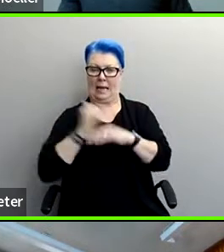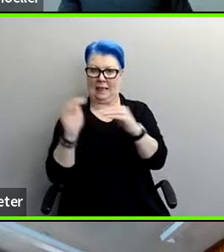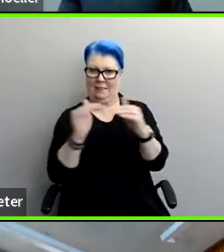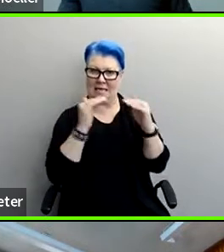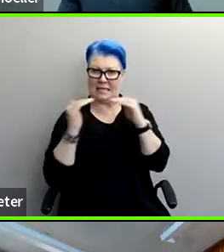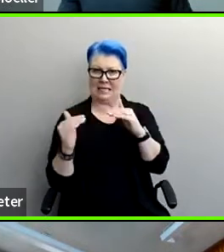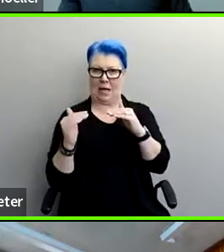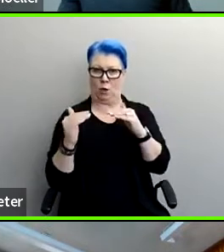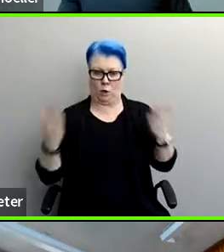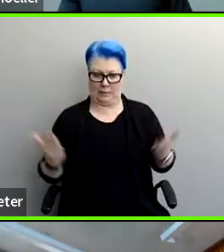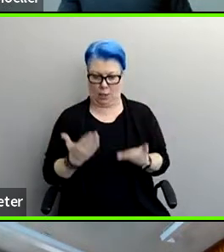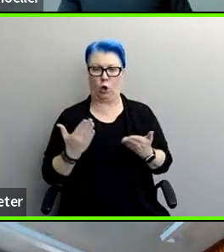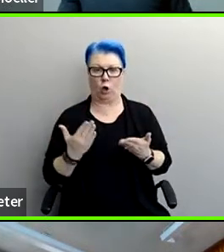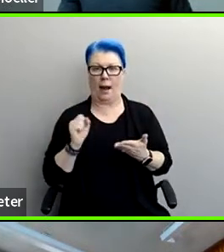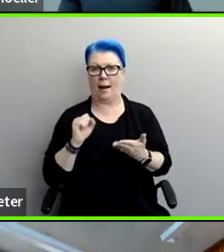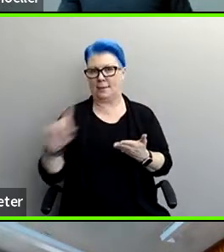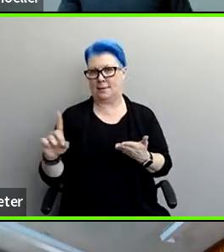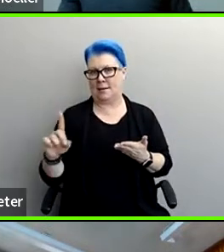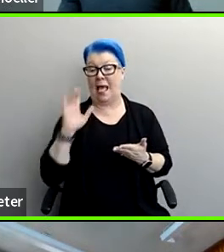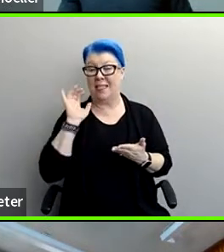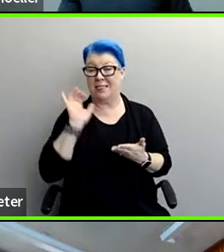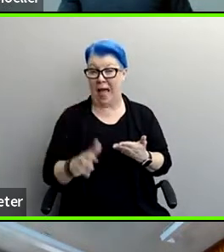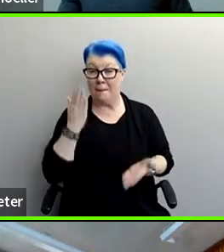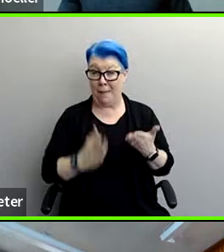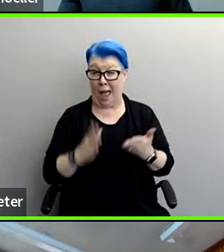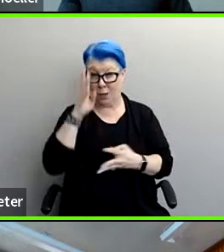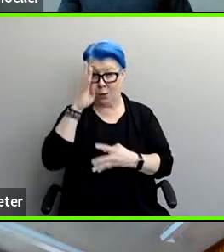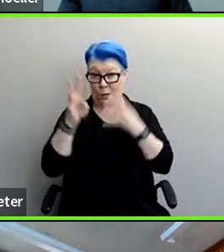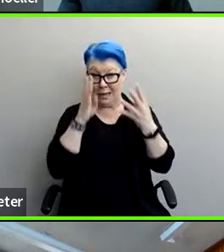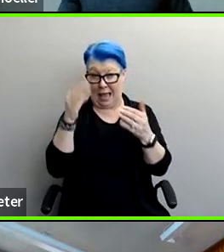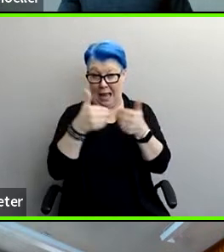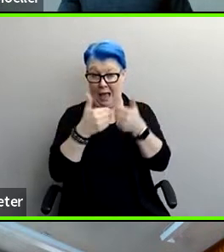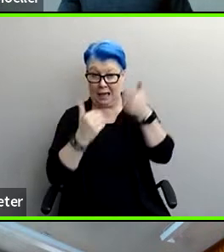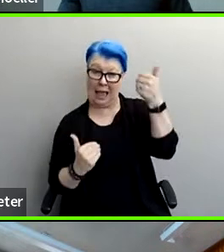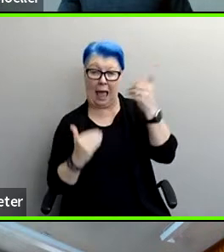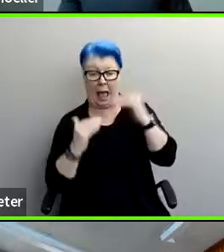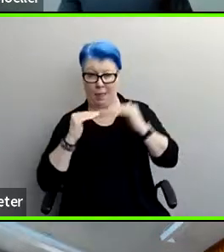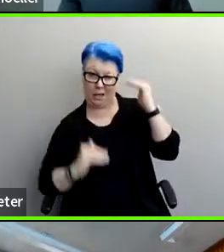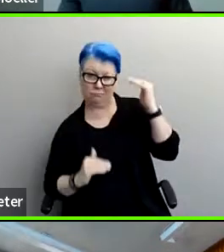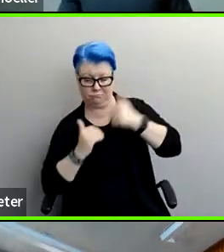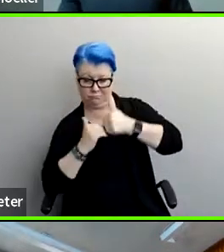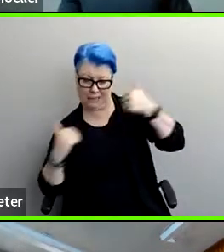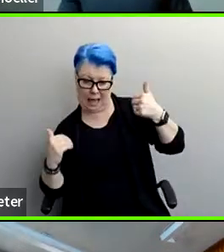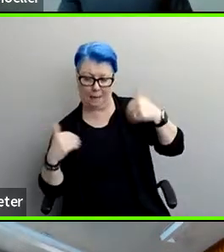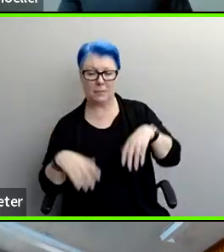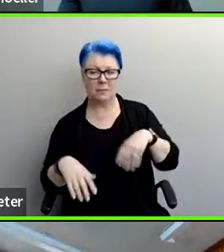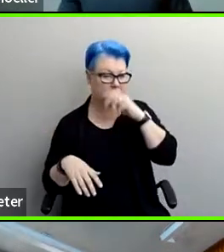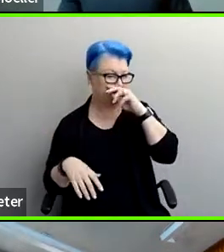creates that gap? Right? Making sense to you? Yes.